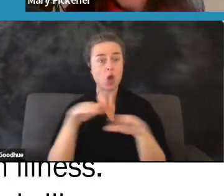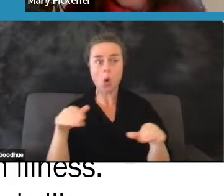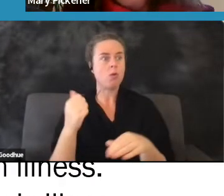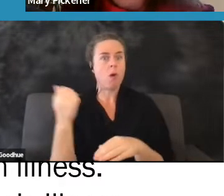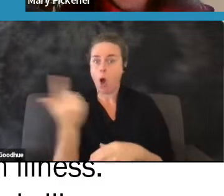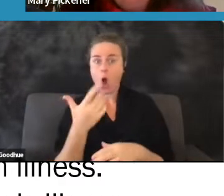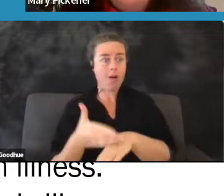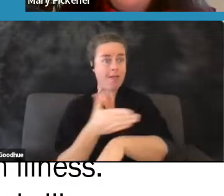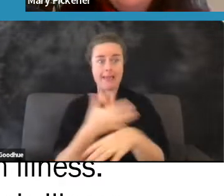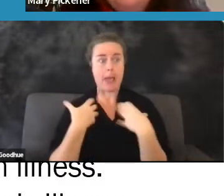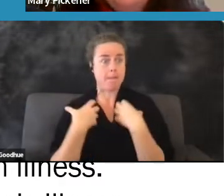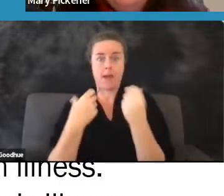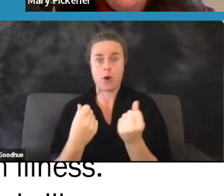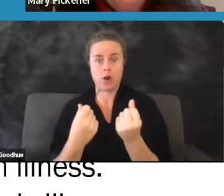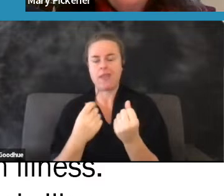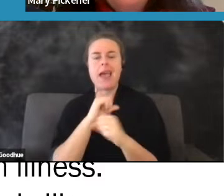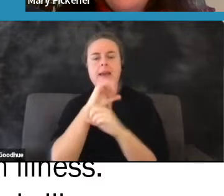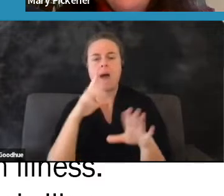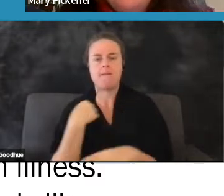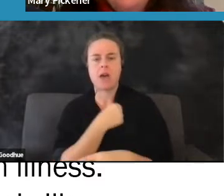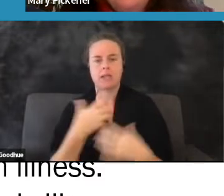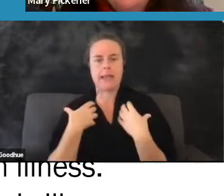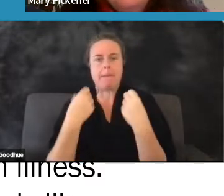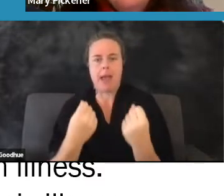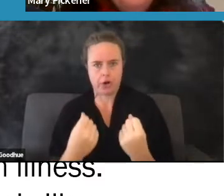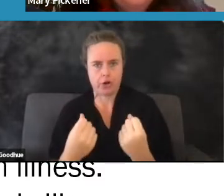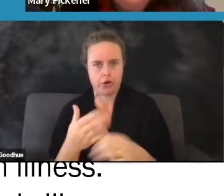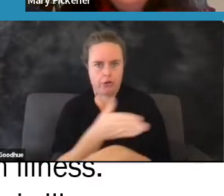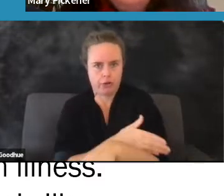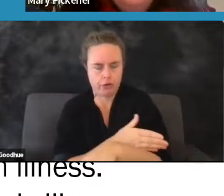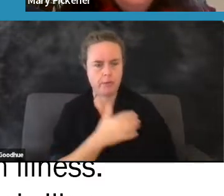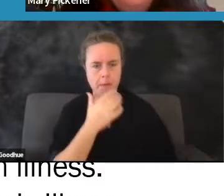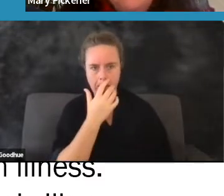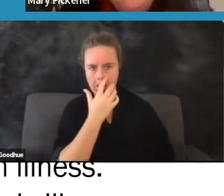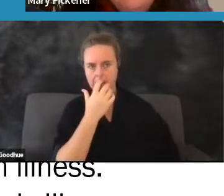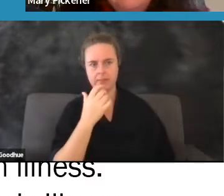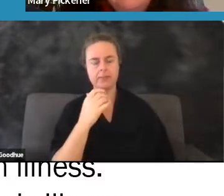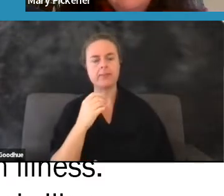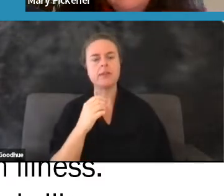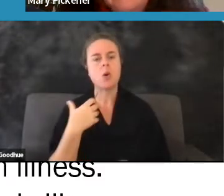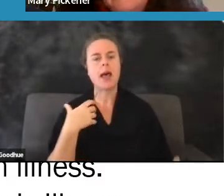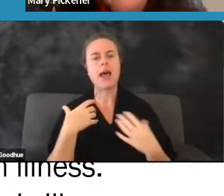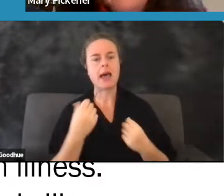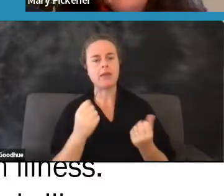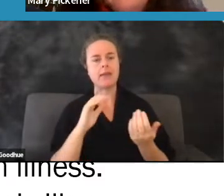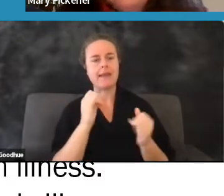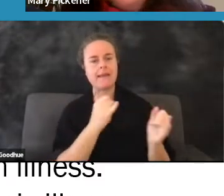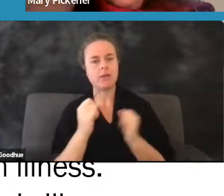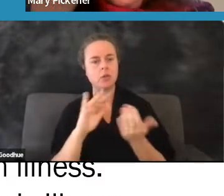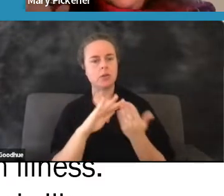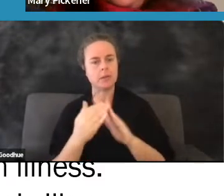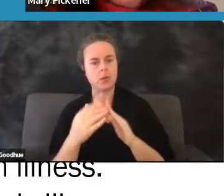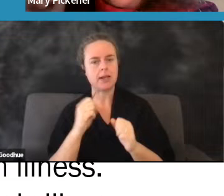the links, we're all in to have wonderful, healthy individuals and communities and families.